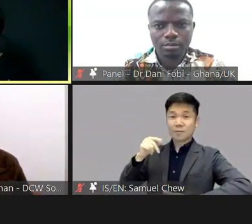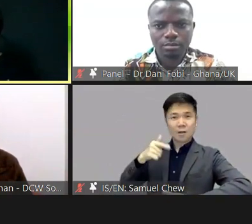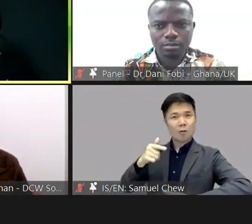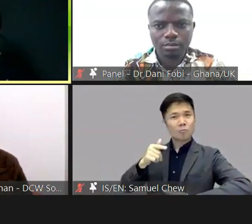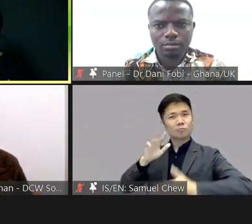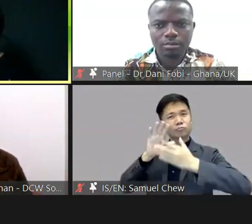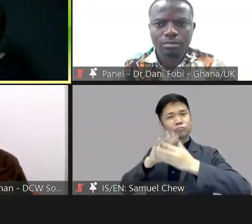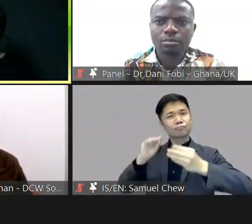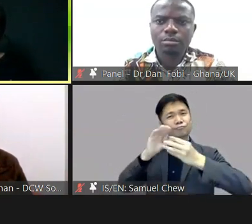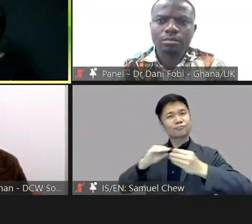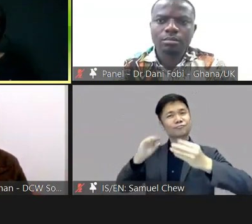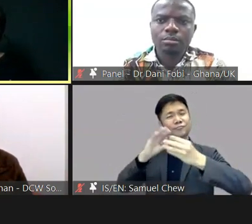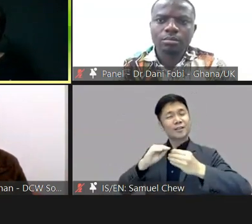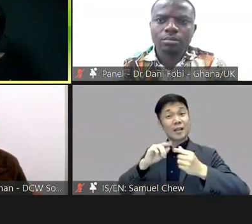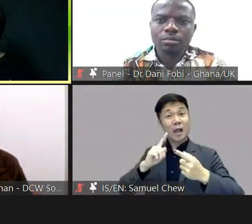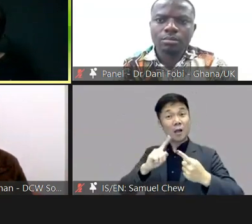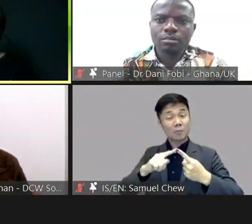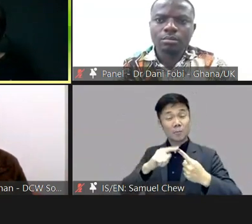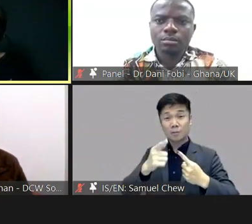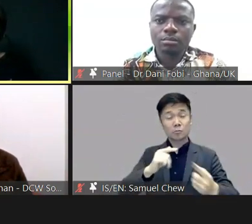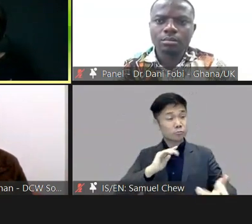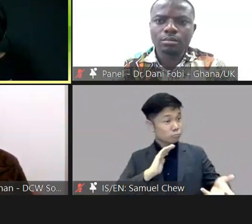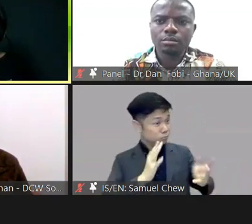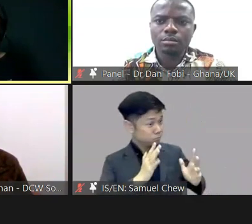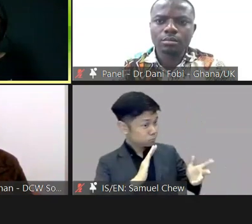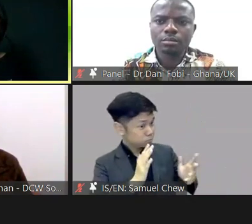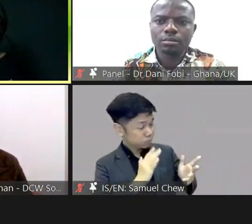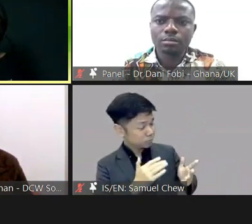visual, repetition, and so on?